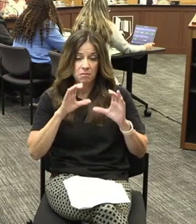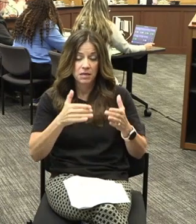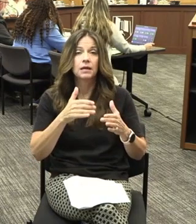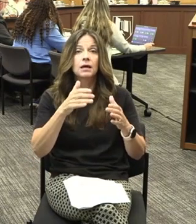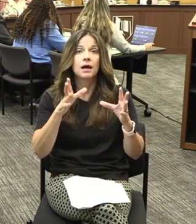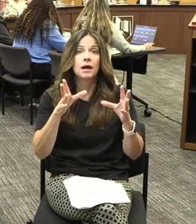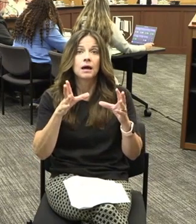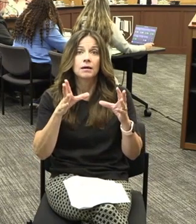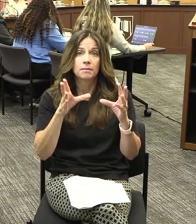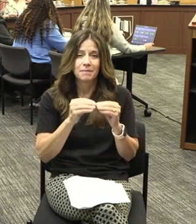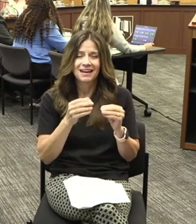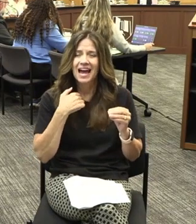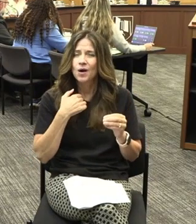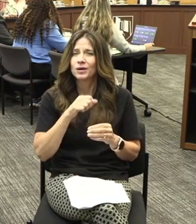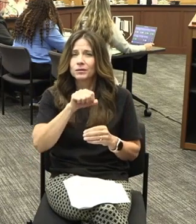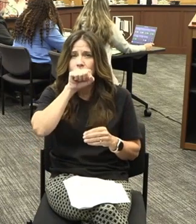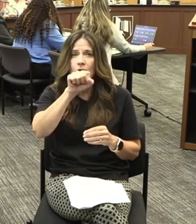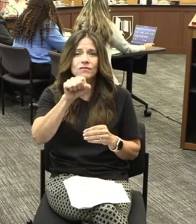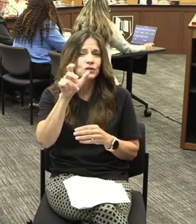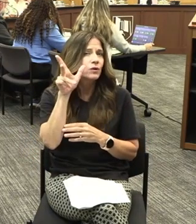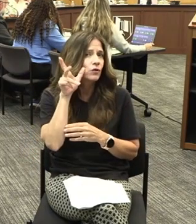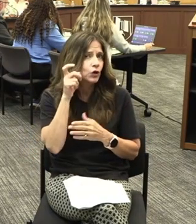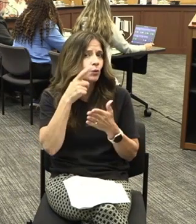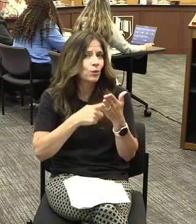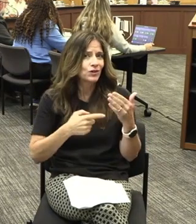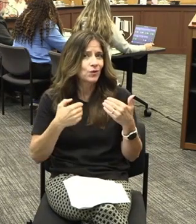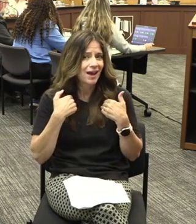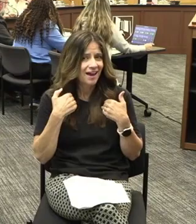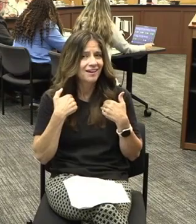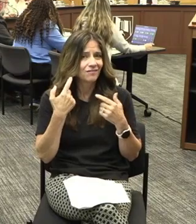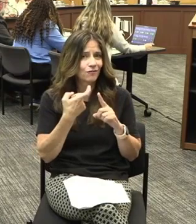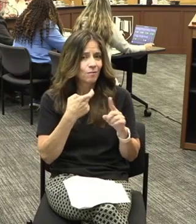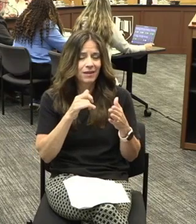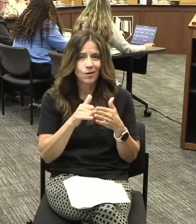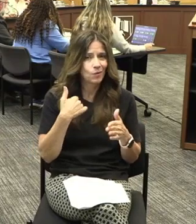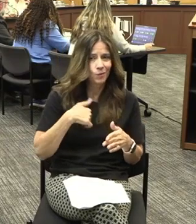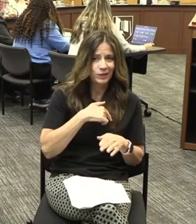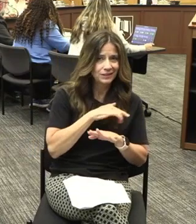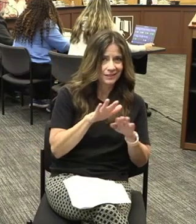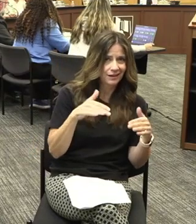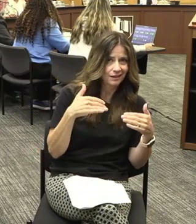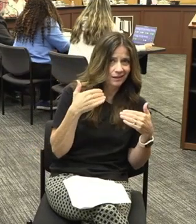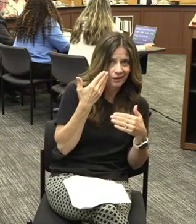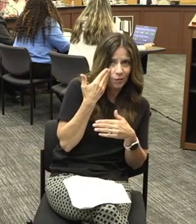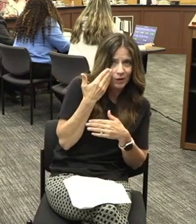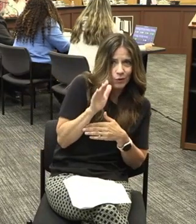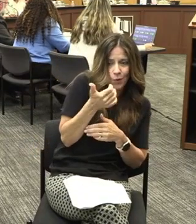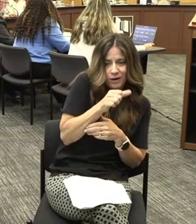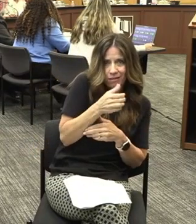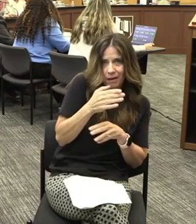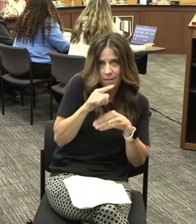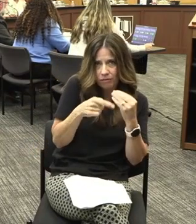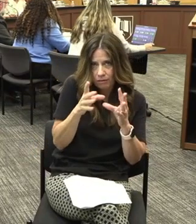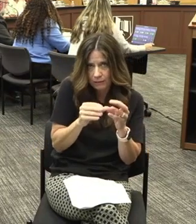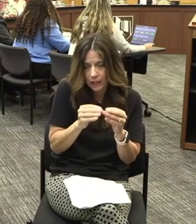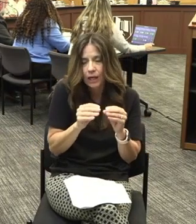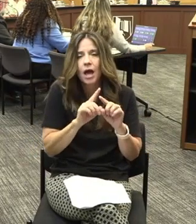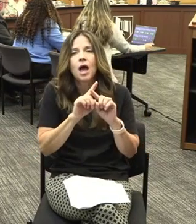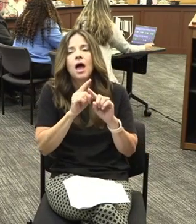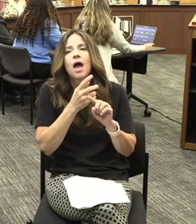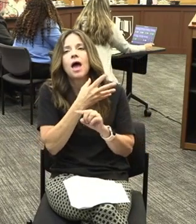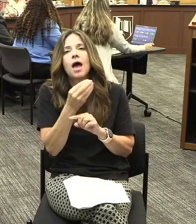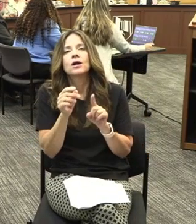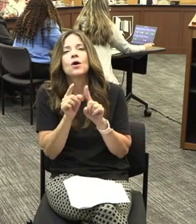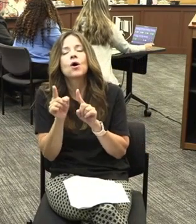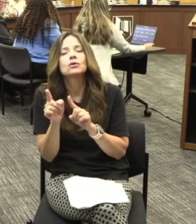I would have loved to have heard what you guys had coming out of it because we didn't get to hear what that exchange was. And also, I